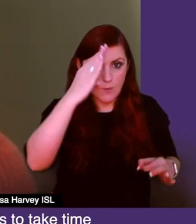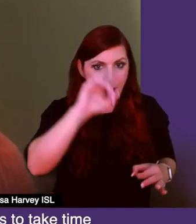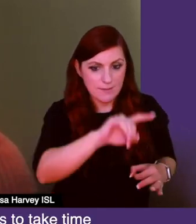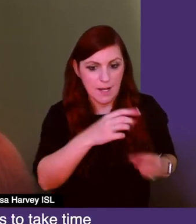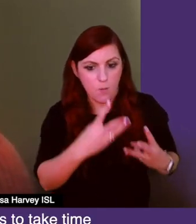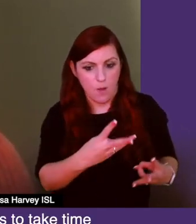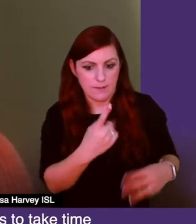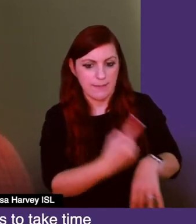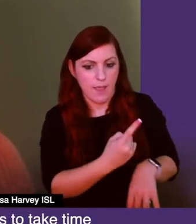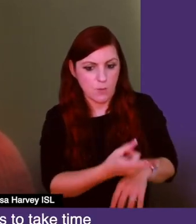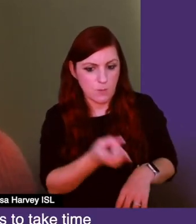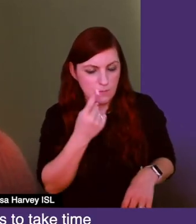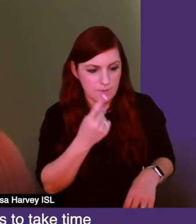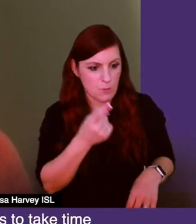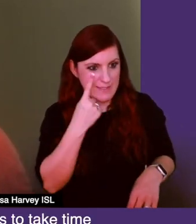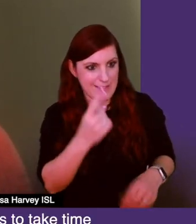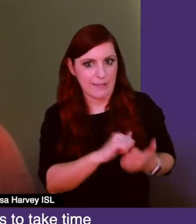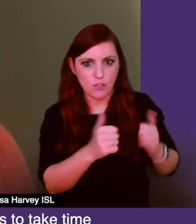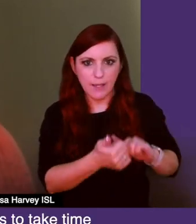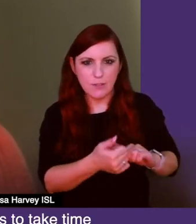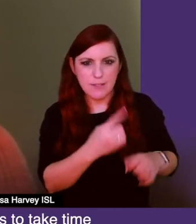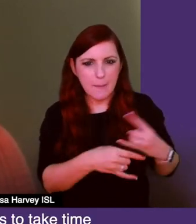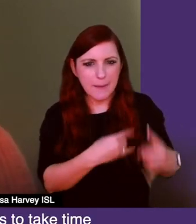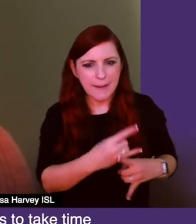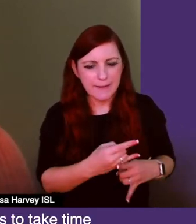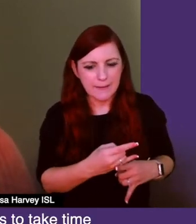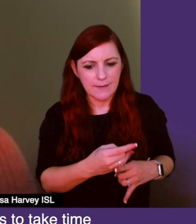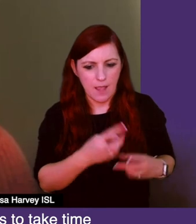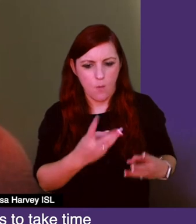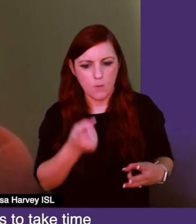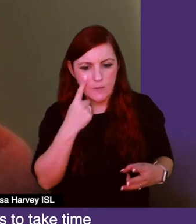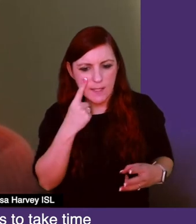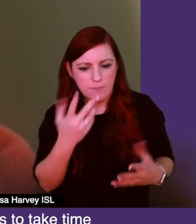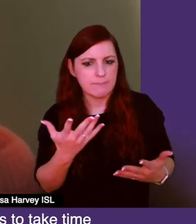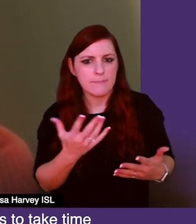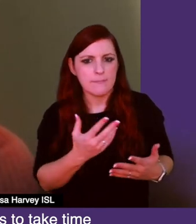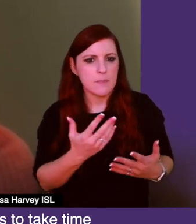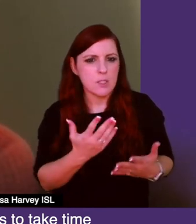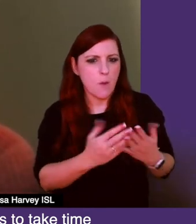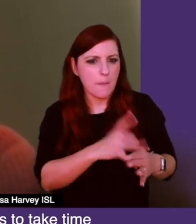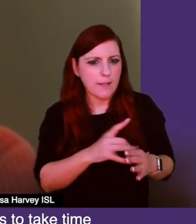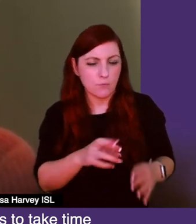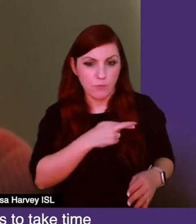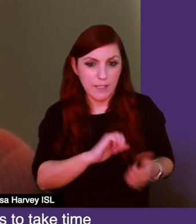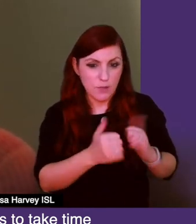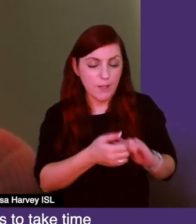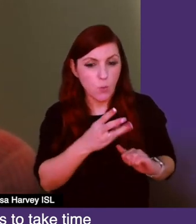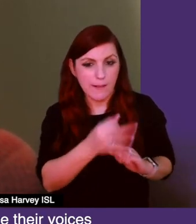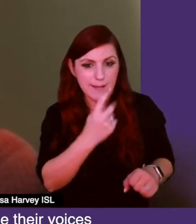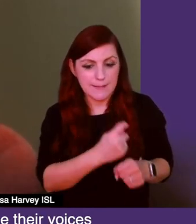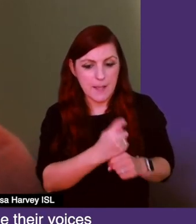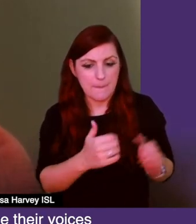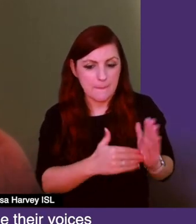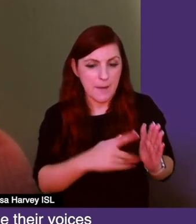and I want to see tangible change, you know, but any kind of real change tends to take time.